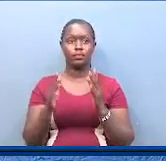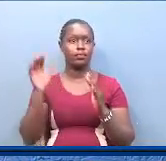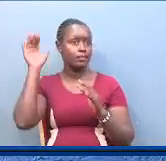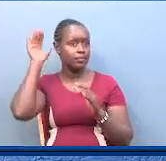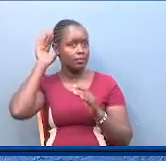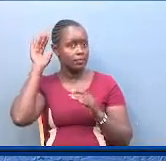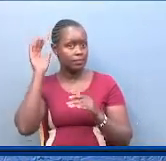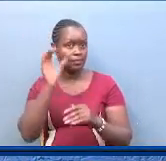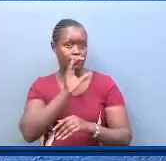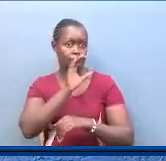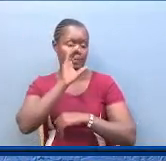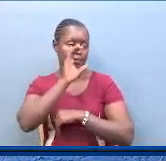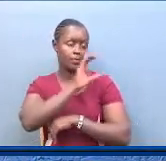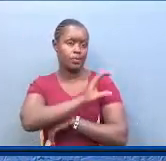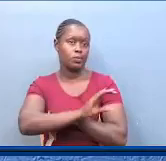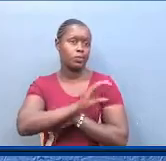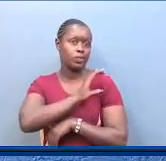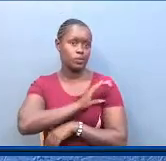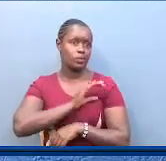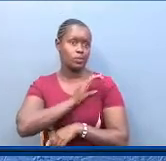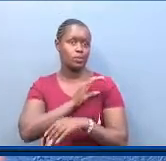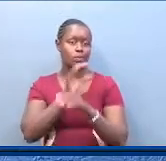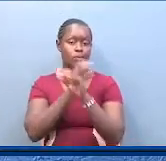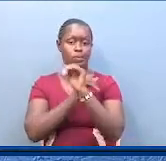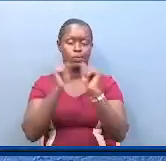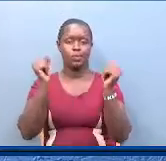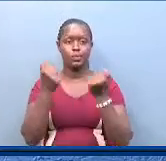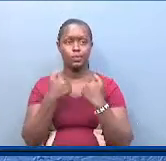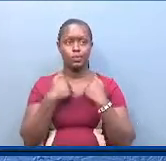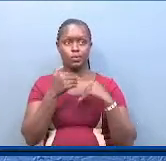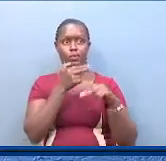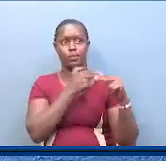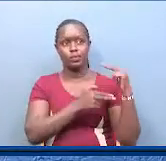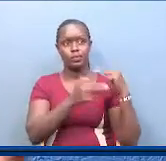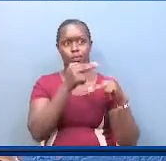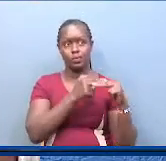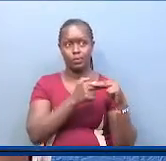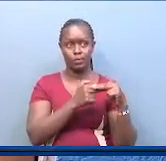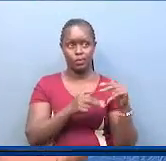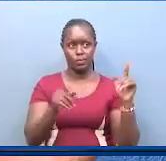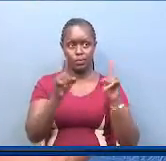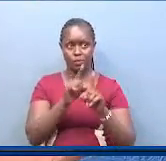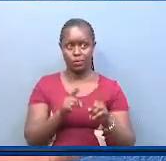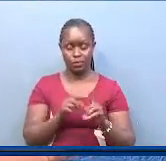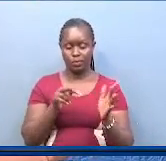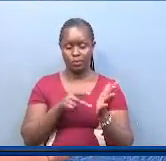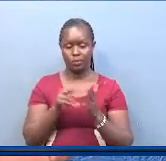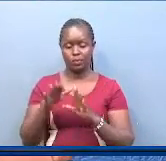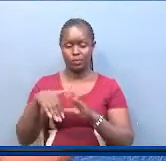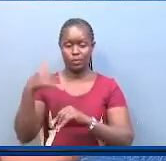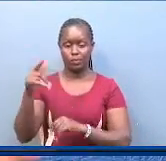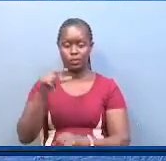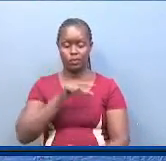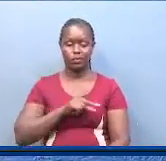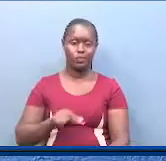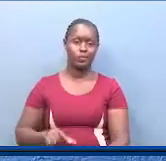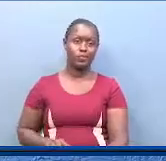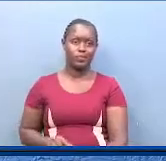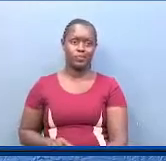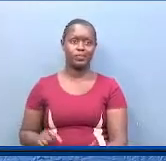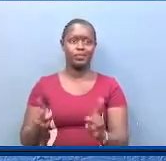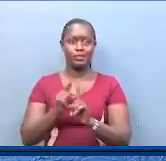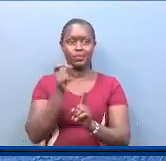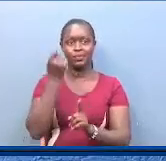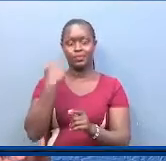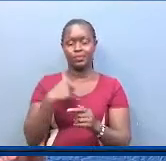character, the president that she has, the history, she's like the walkout queen. You understand? And there's